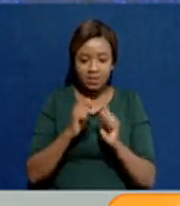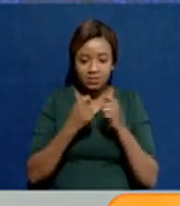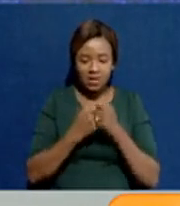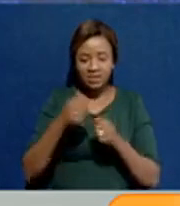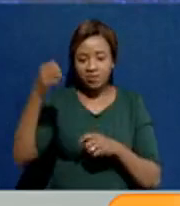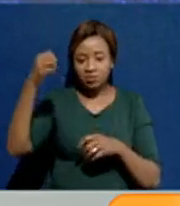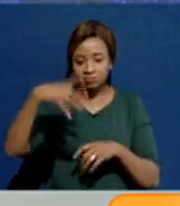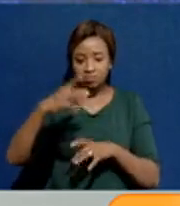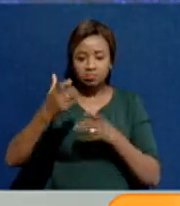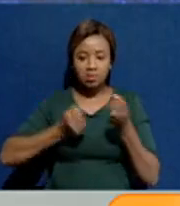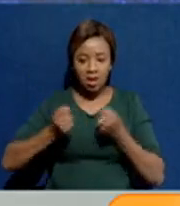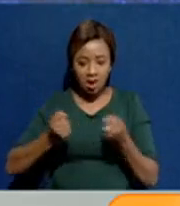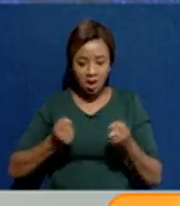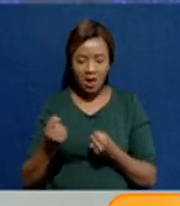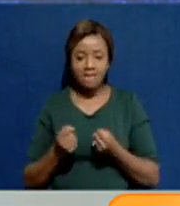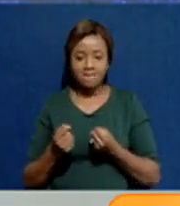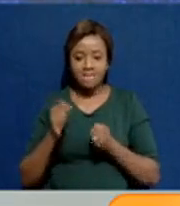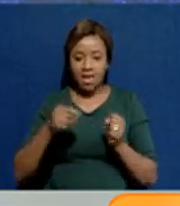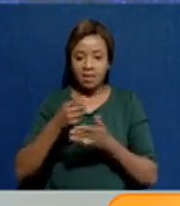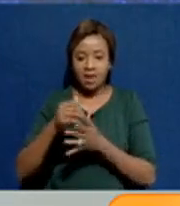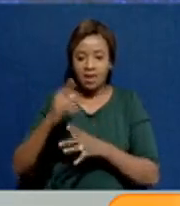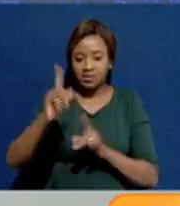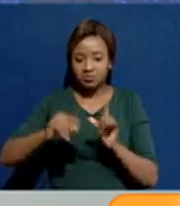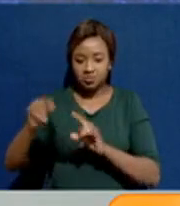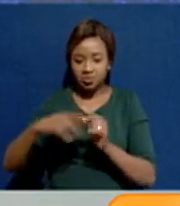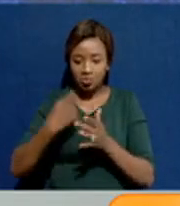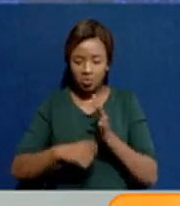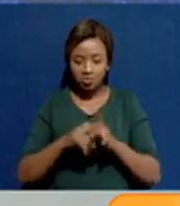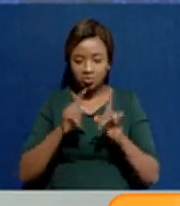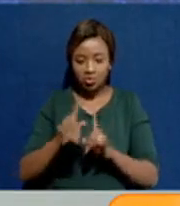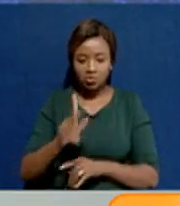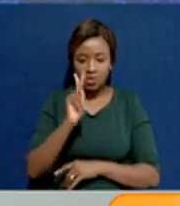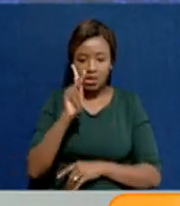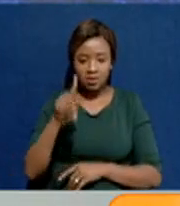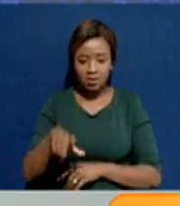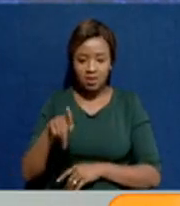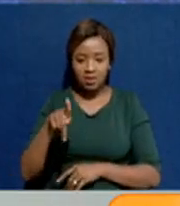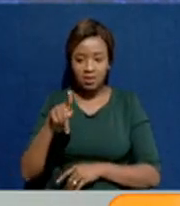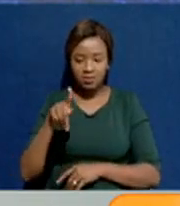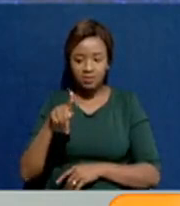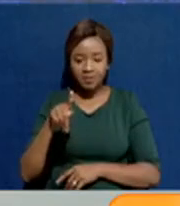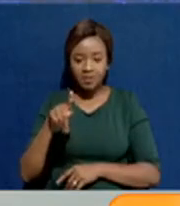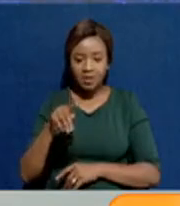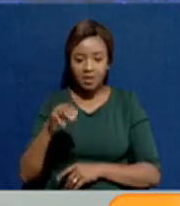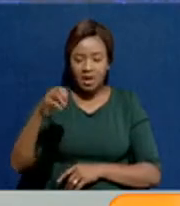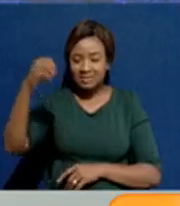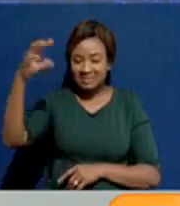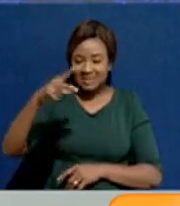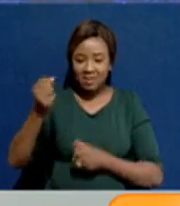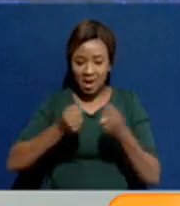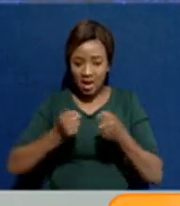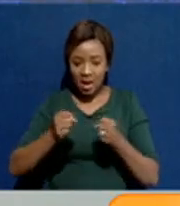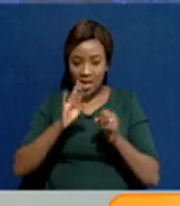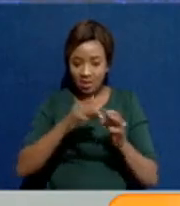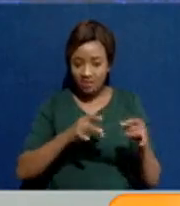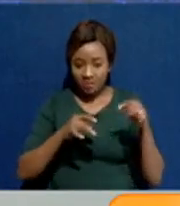owners purchase power at discounted prices. According to Kenya Power, electric vehicle users will be paying 17 shillings for a